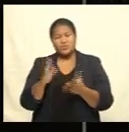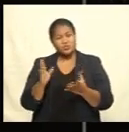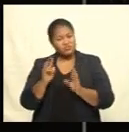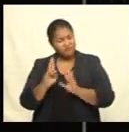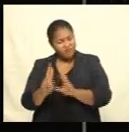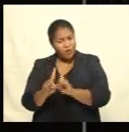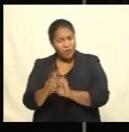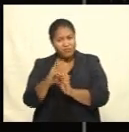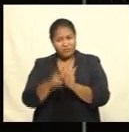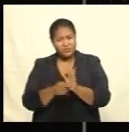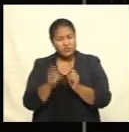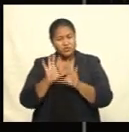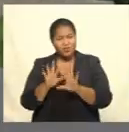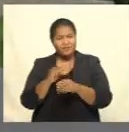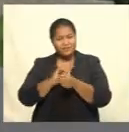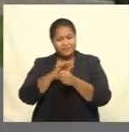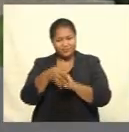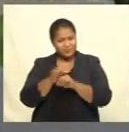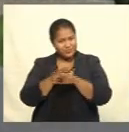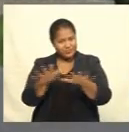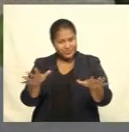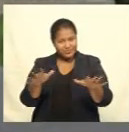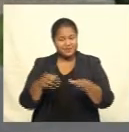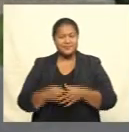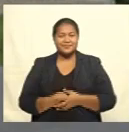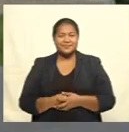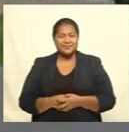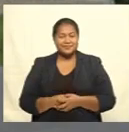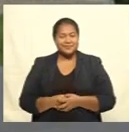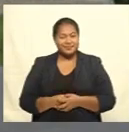virus. Lina Rees reports.